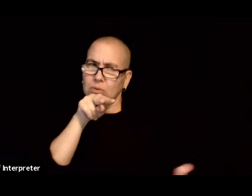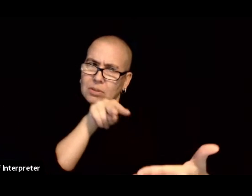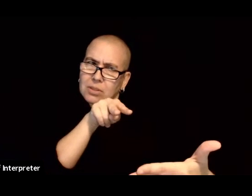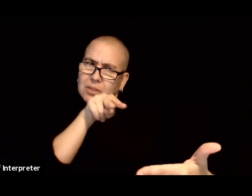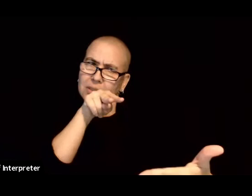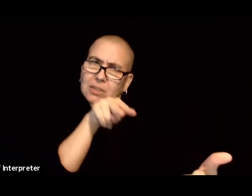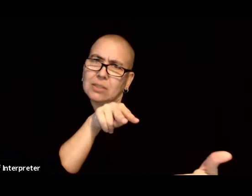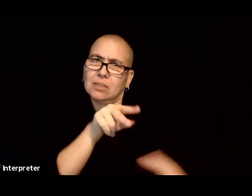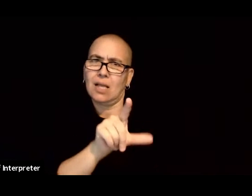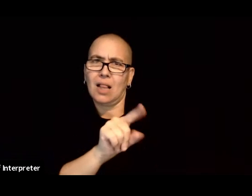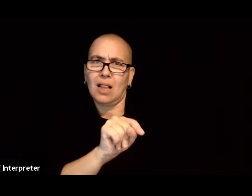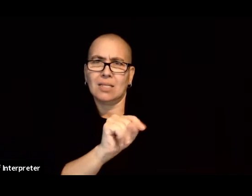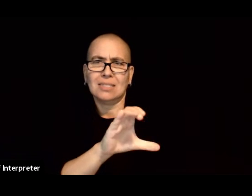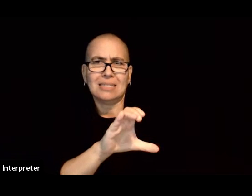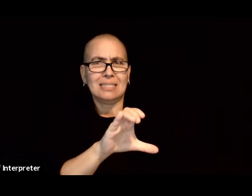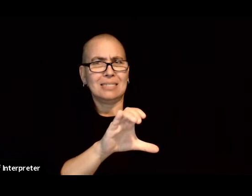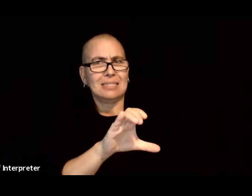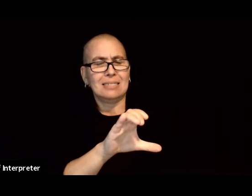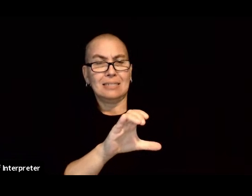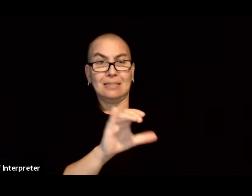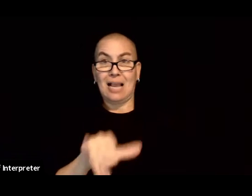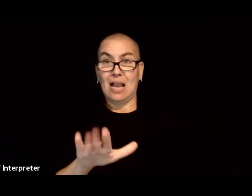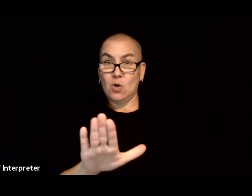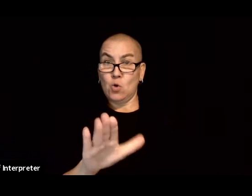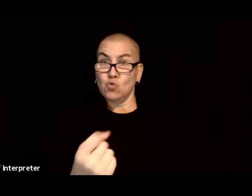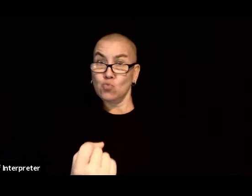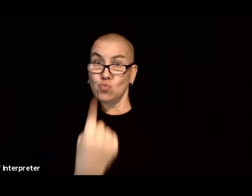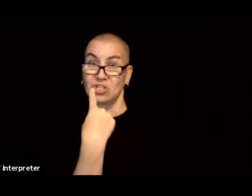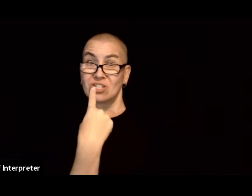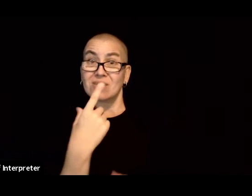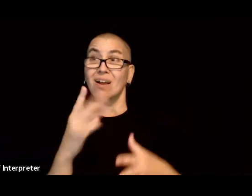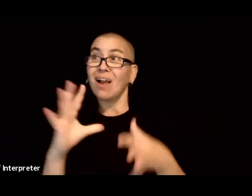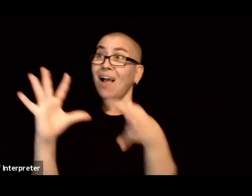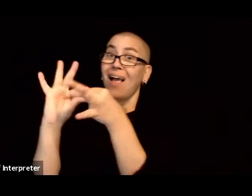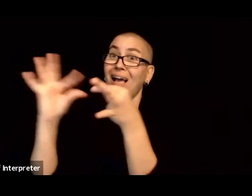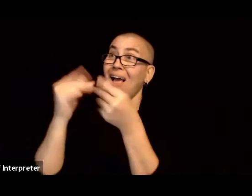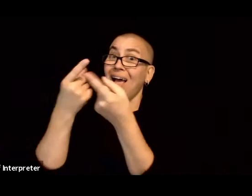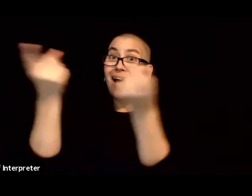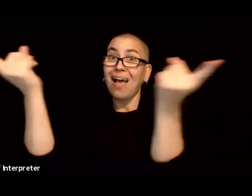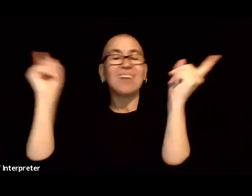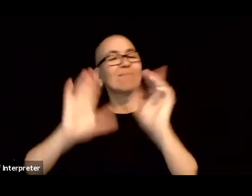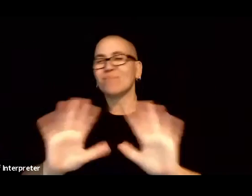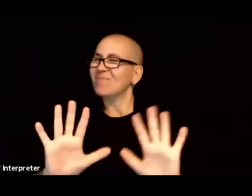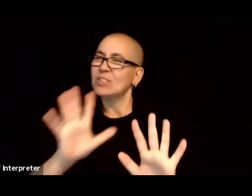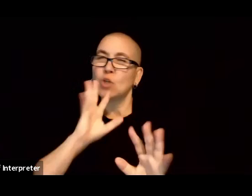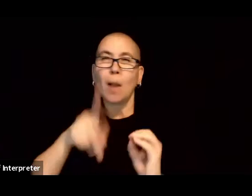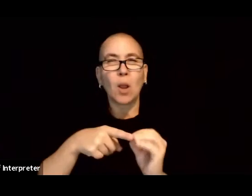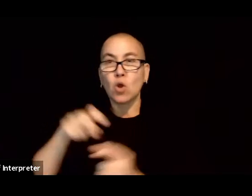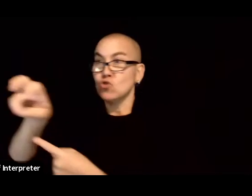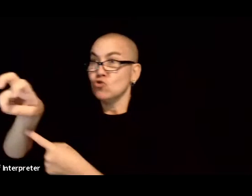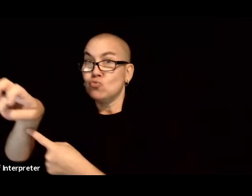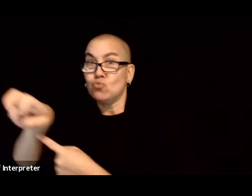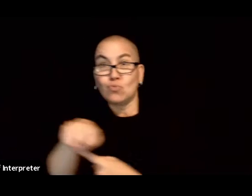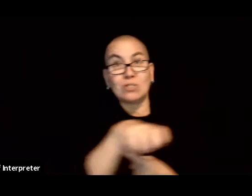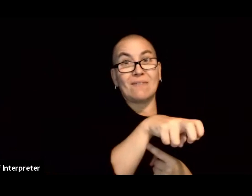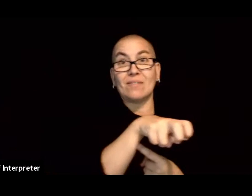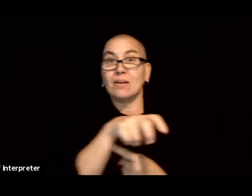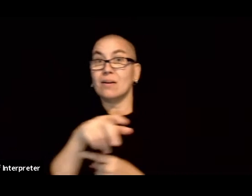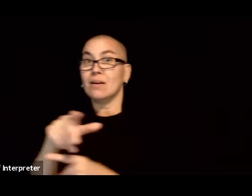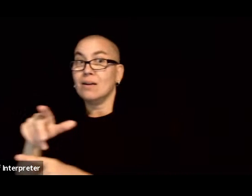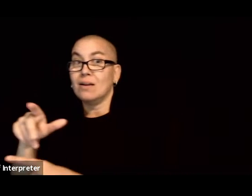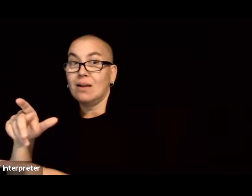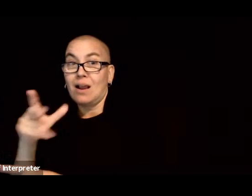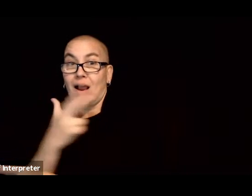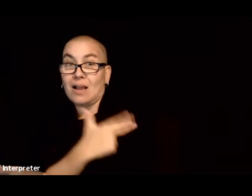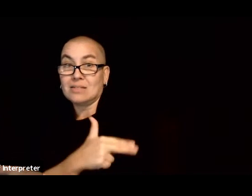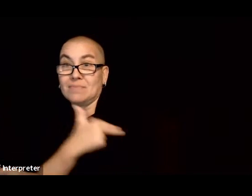true. When we what we did was we looked at our case numbers and compared